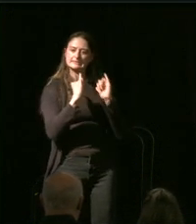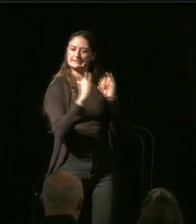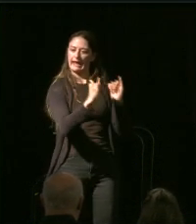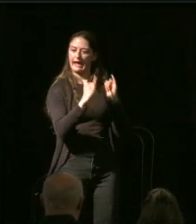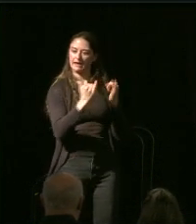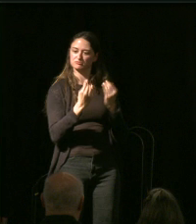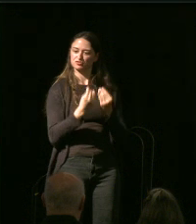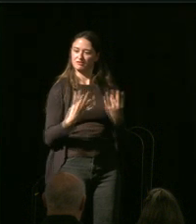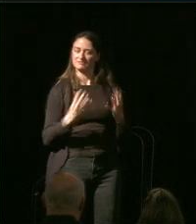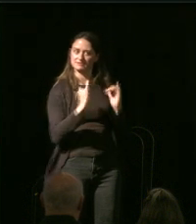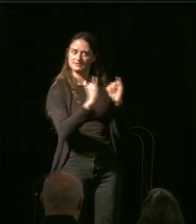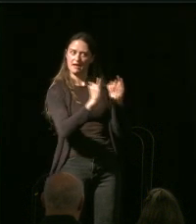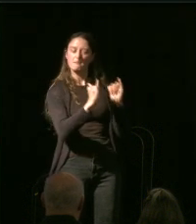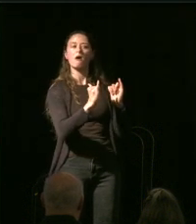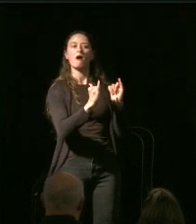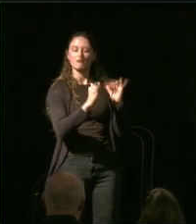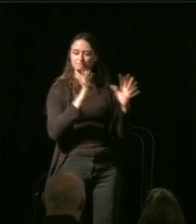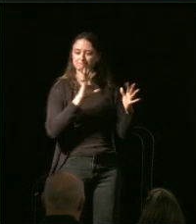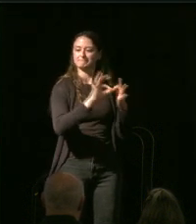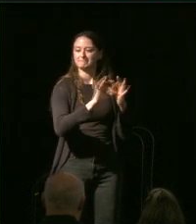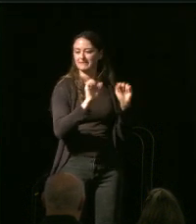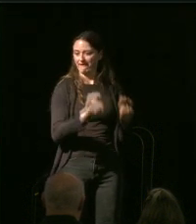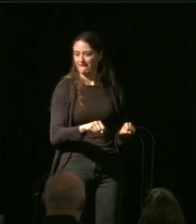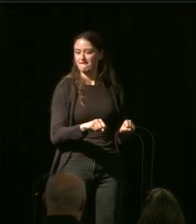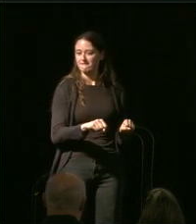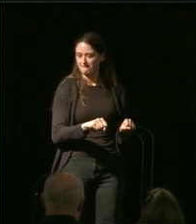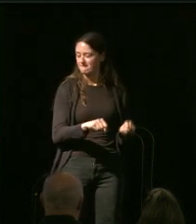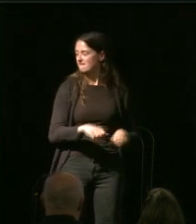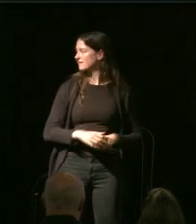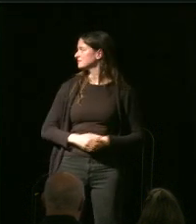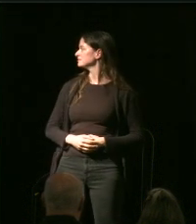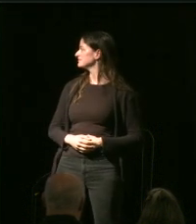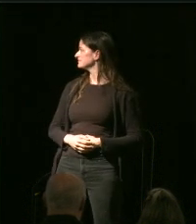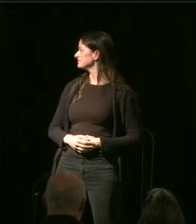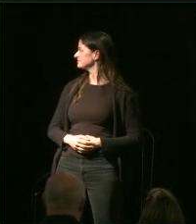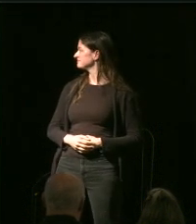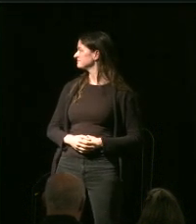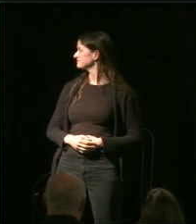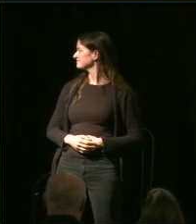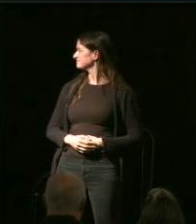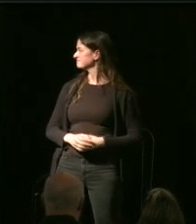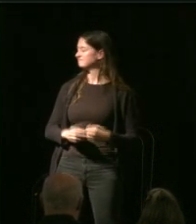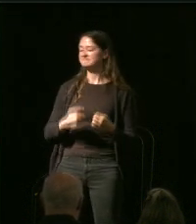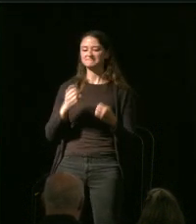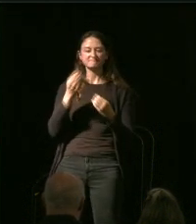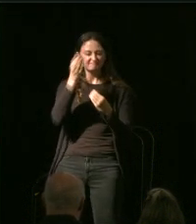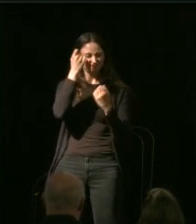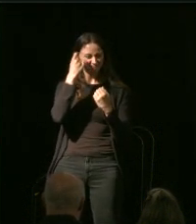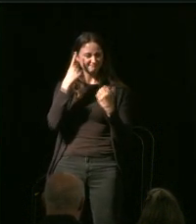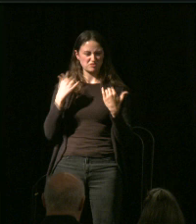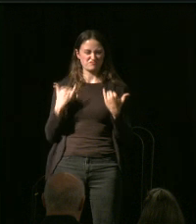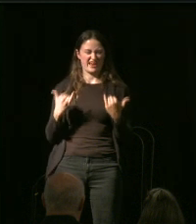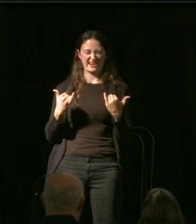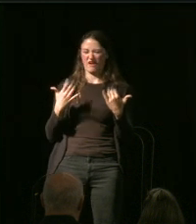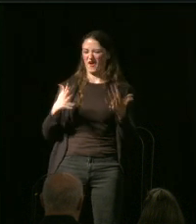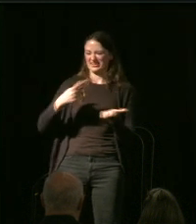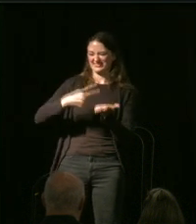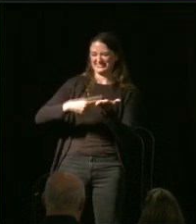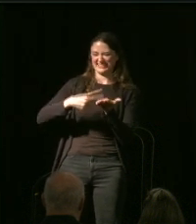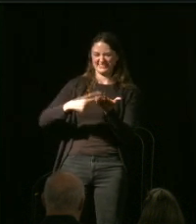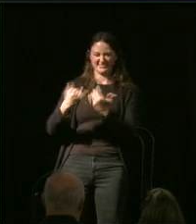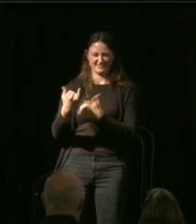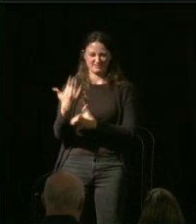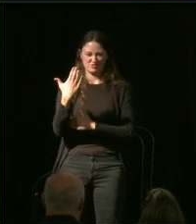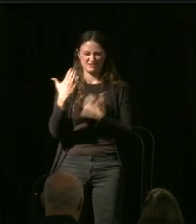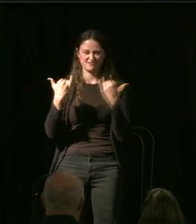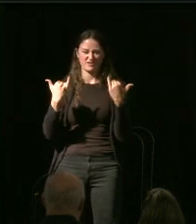And finally, as extensively discussed this morning, currently there is no FDA-approved treatment or cure for Usher syndrome, but it's a